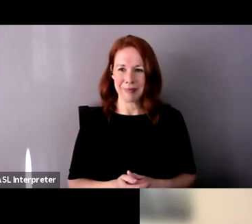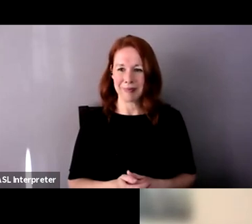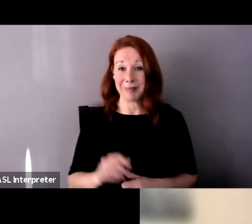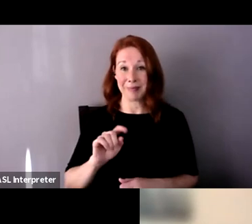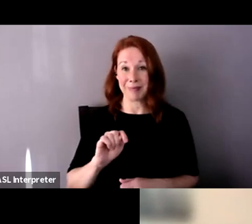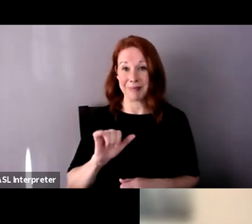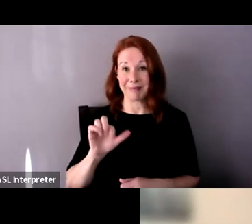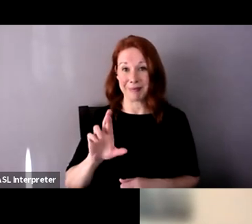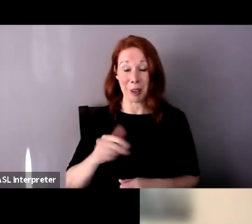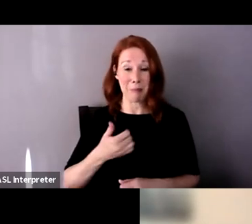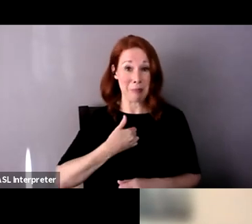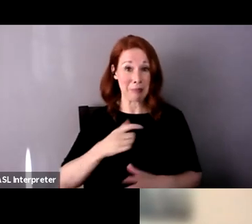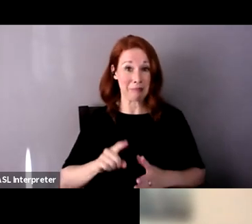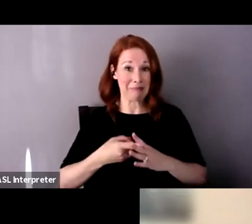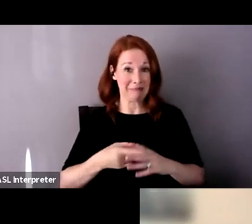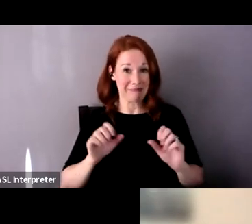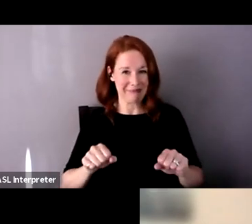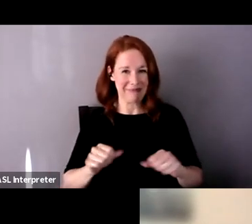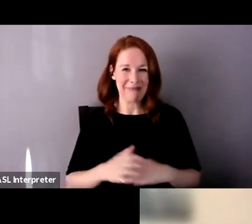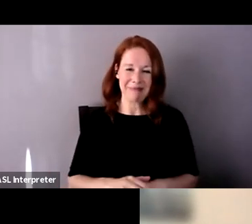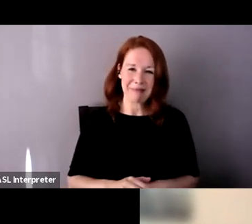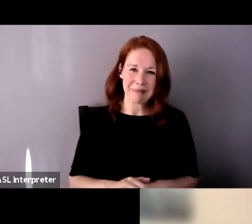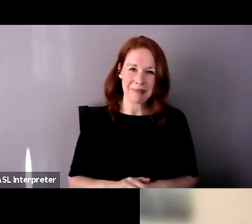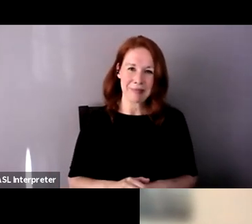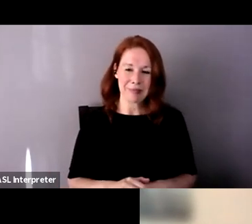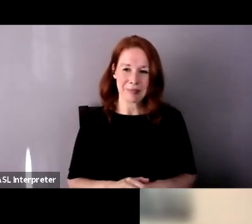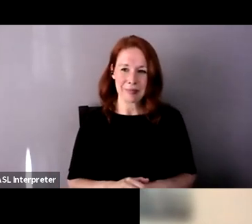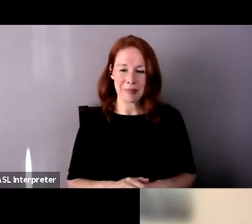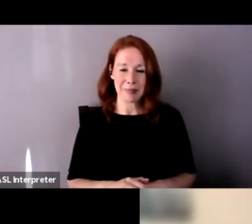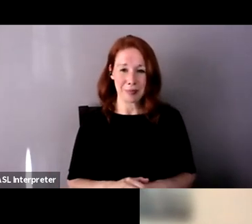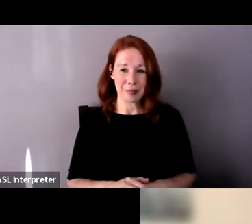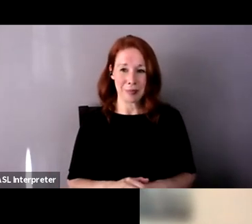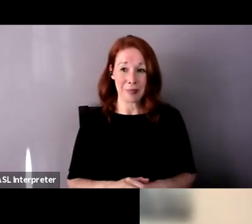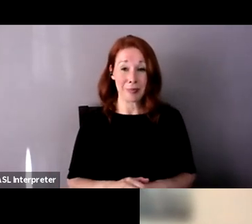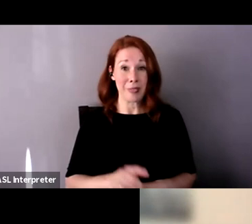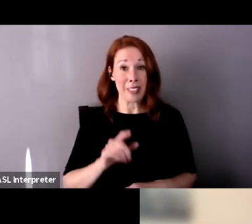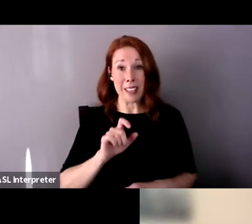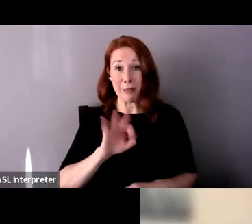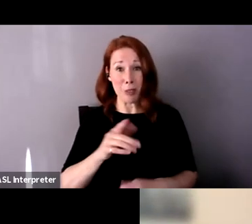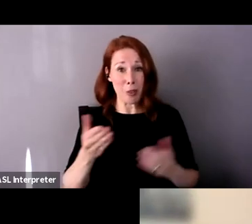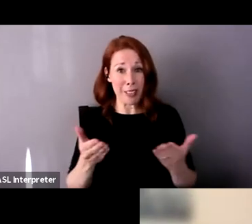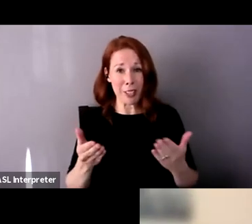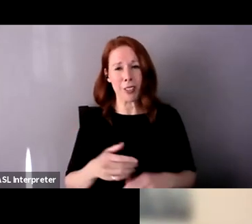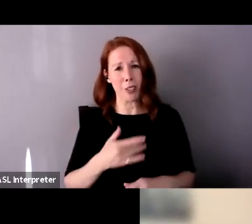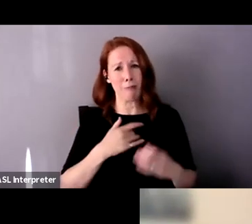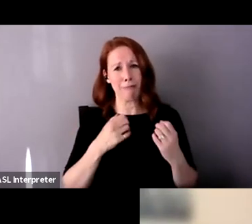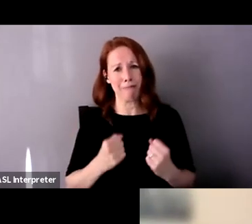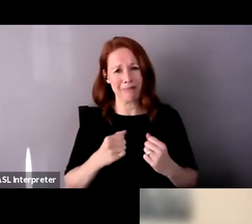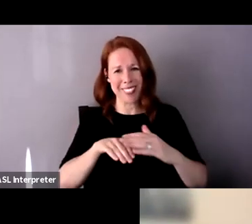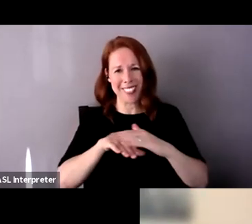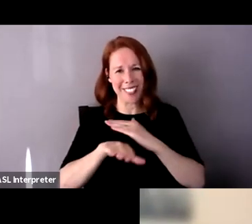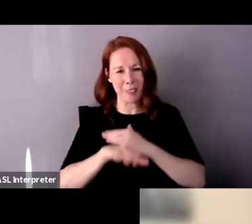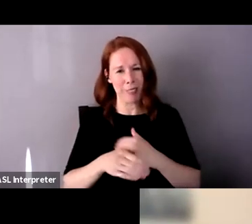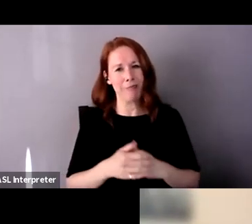All right, I'll jump in. Well, obviously, I think if you're here, this is something that you're passionate about,